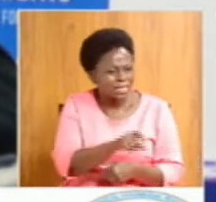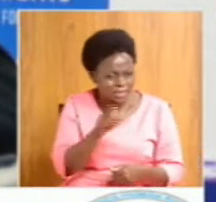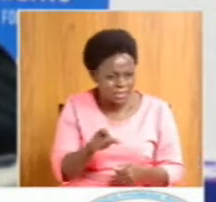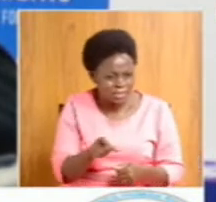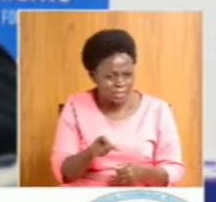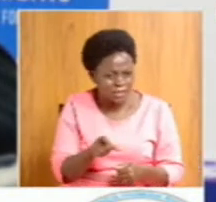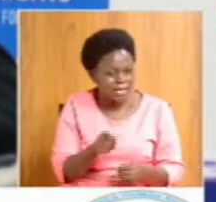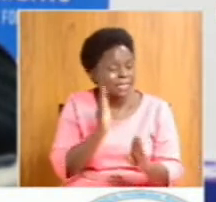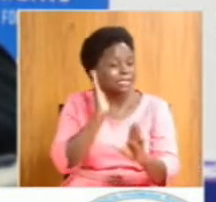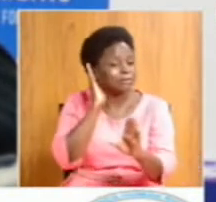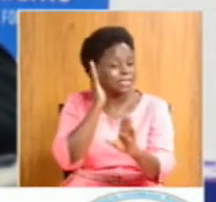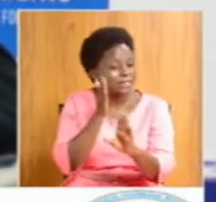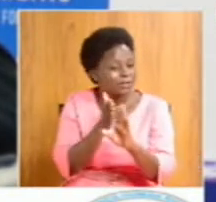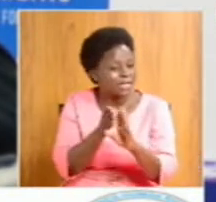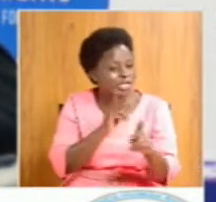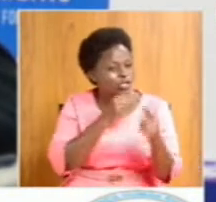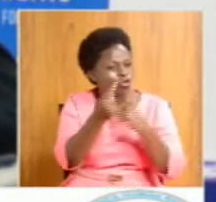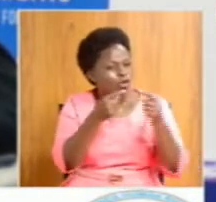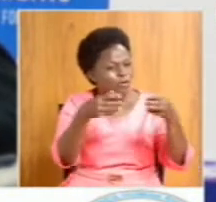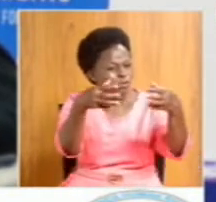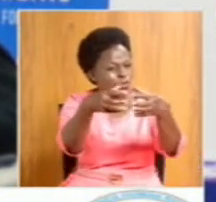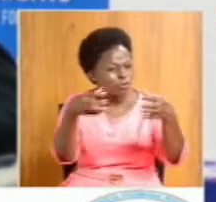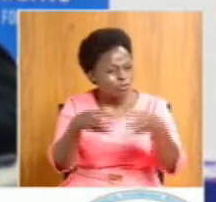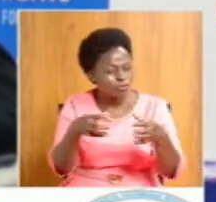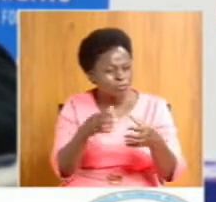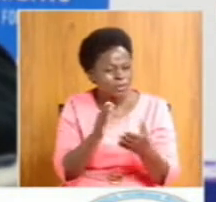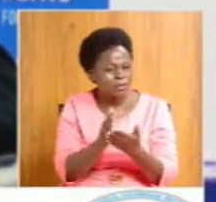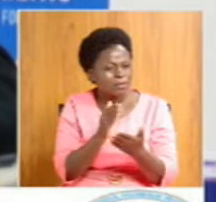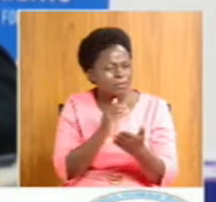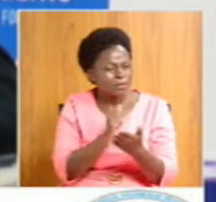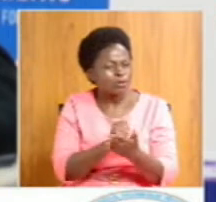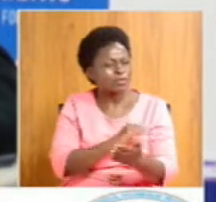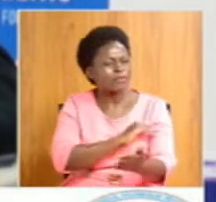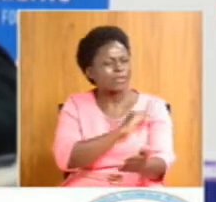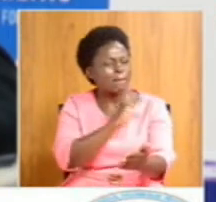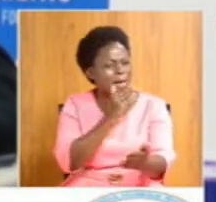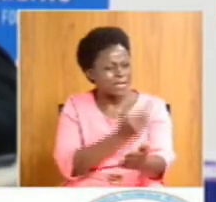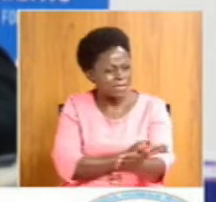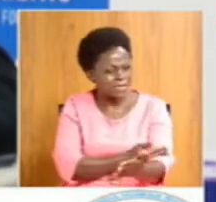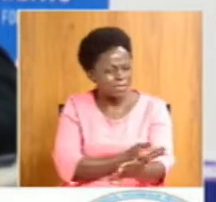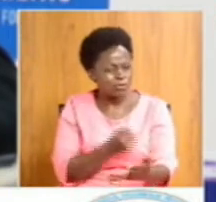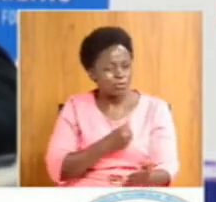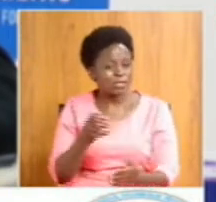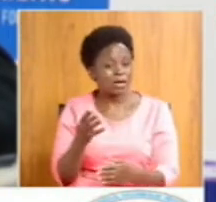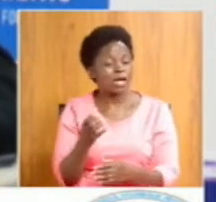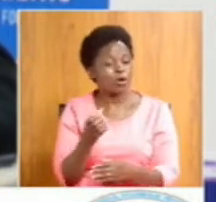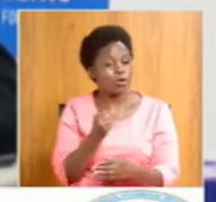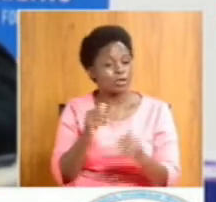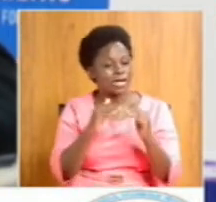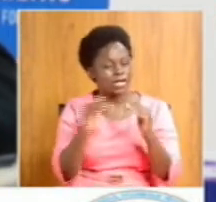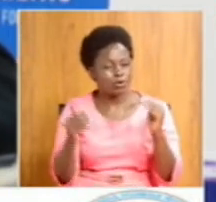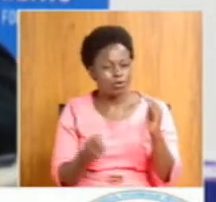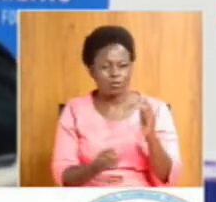I'm specifically talking to those categories because of the mandate that I hold at the Equal